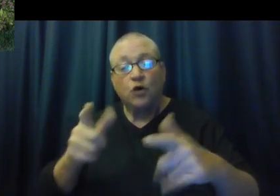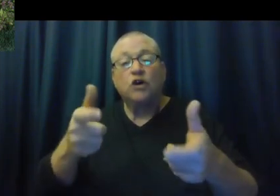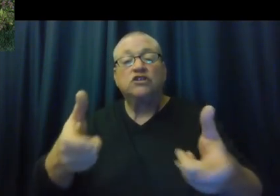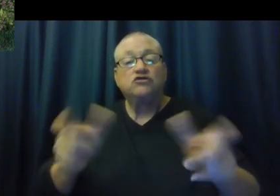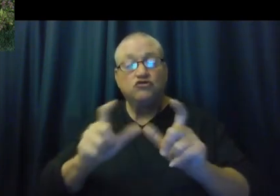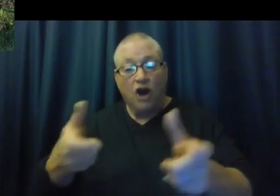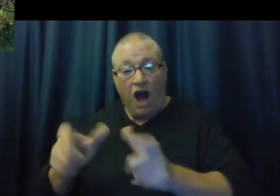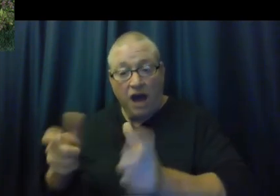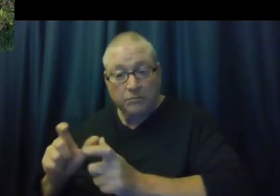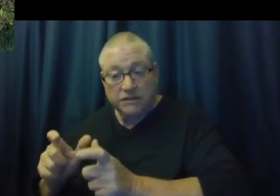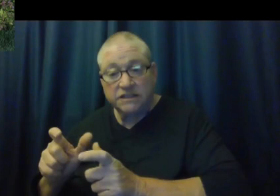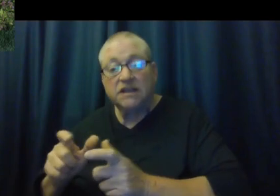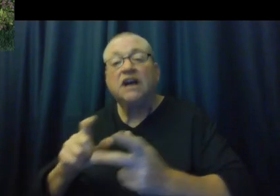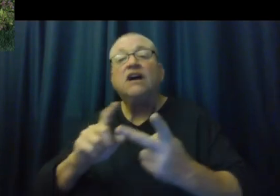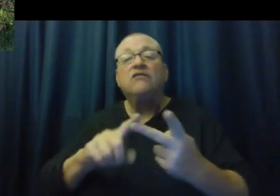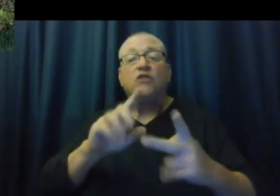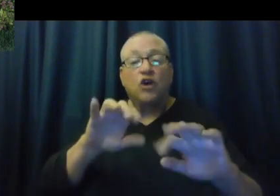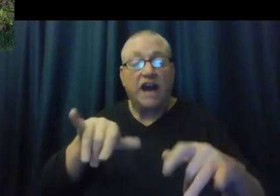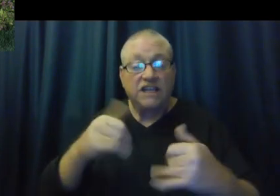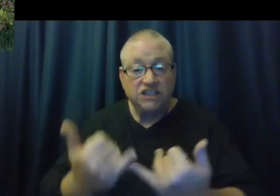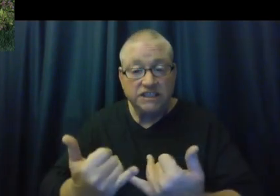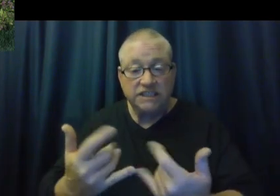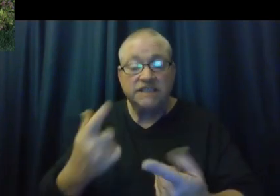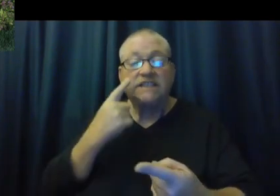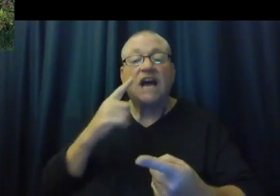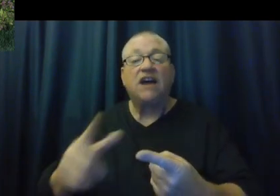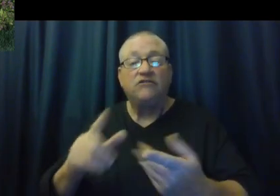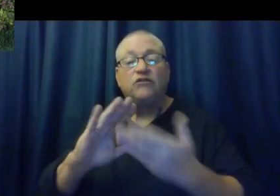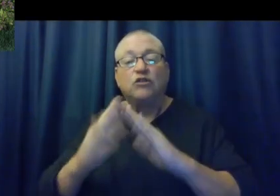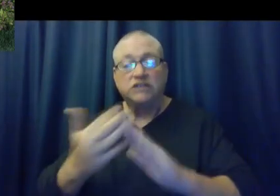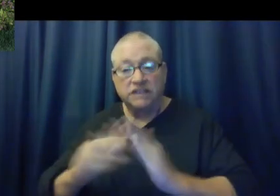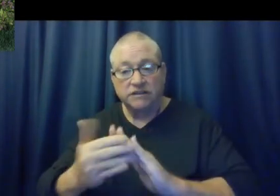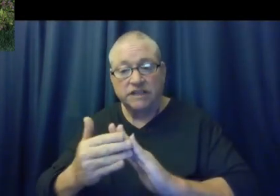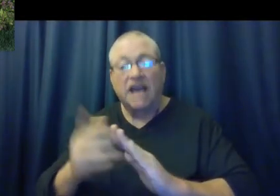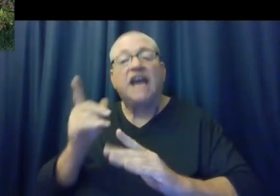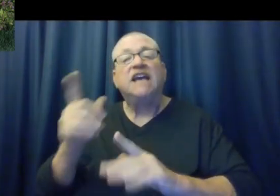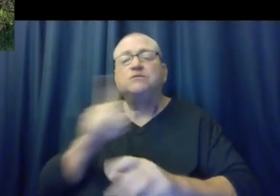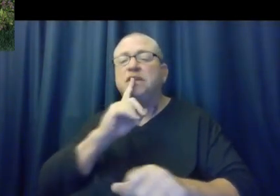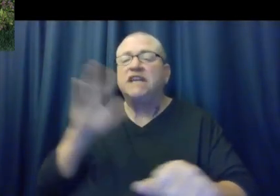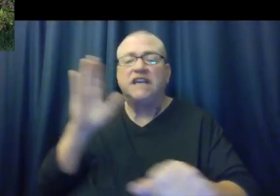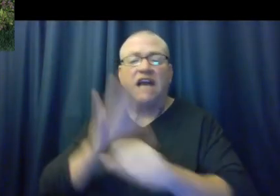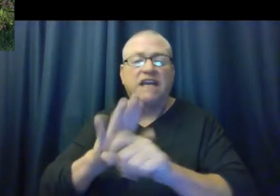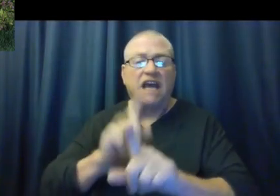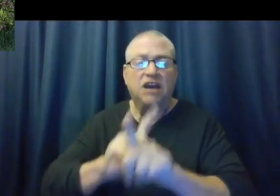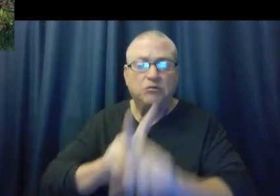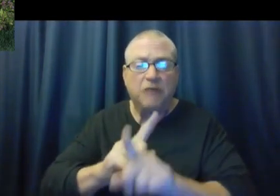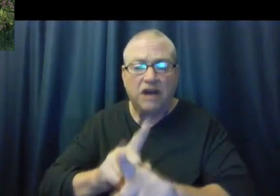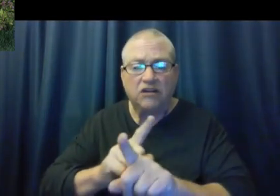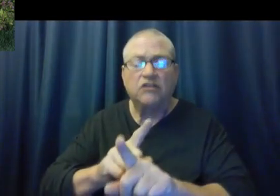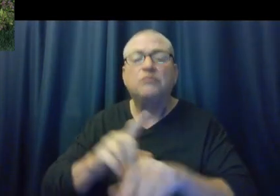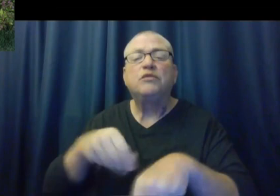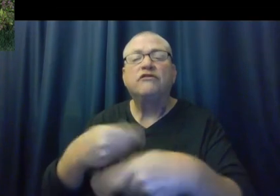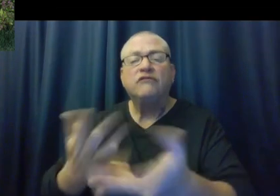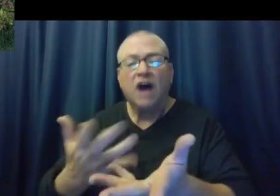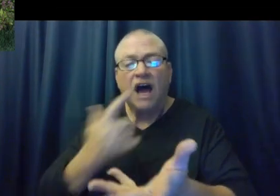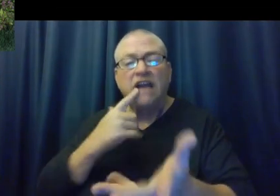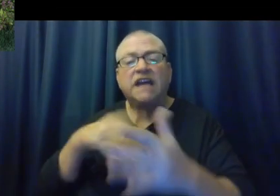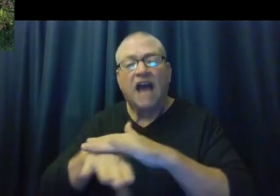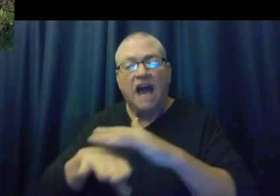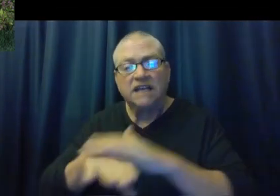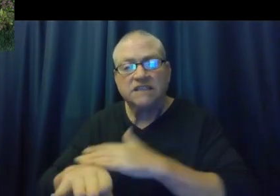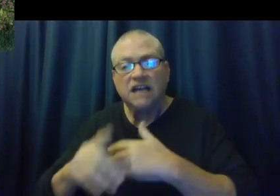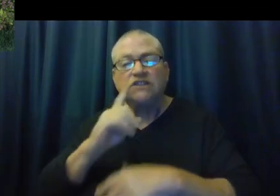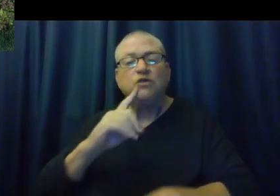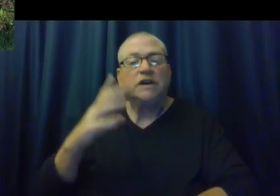to being an outstanding teacher, Bob has been a dedicated mentor to students, helping provide access to professional experiences and